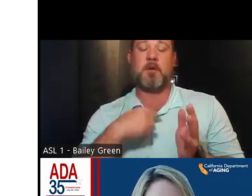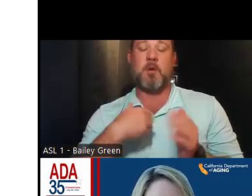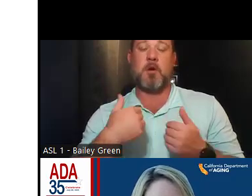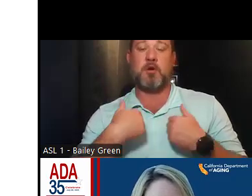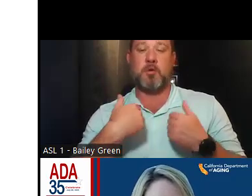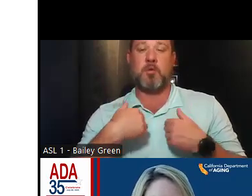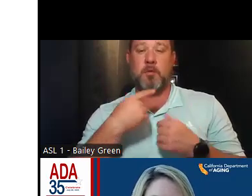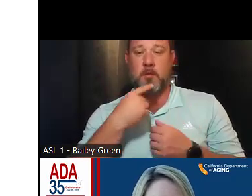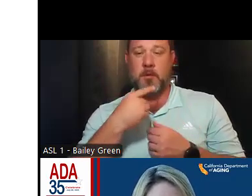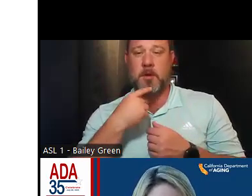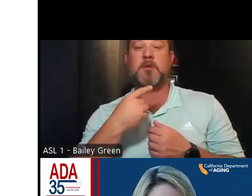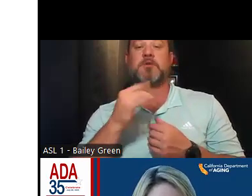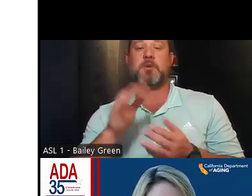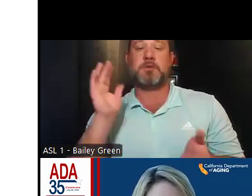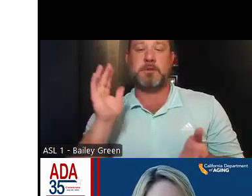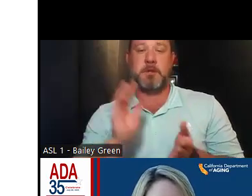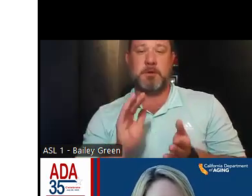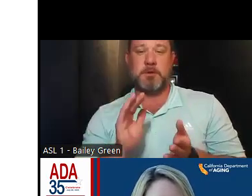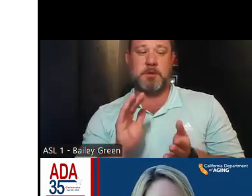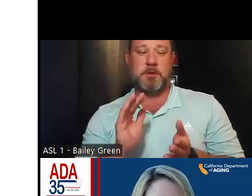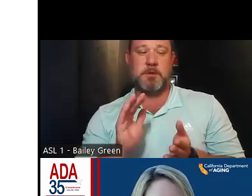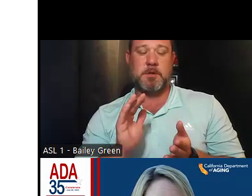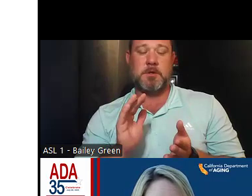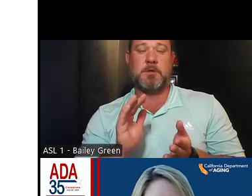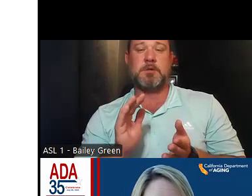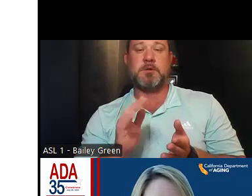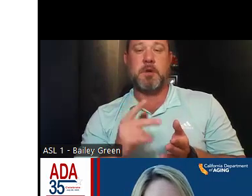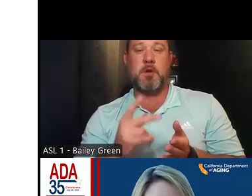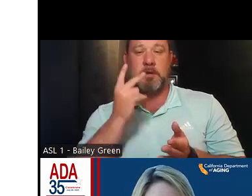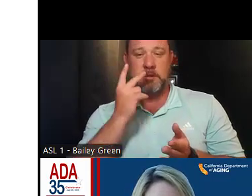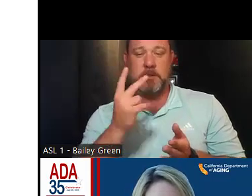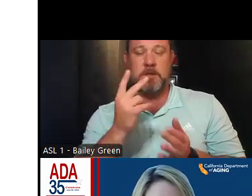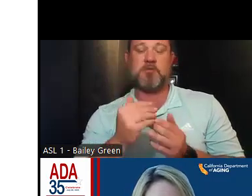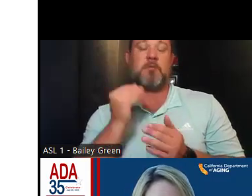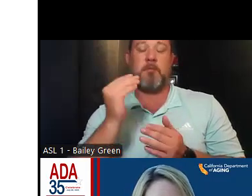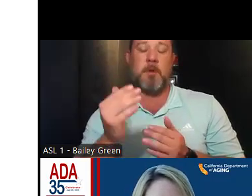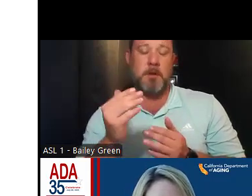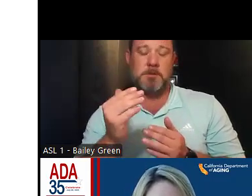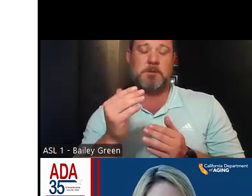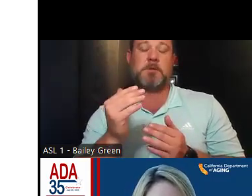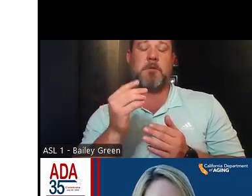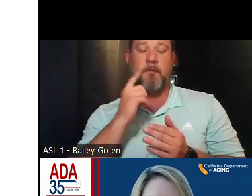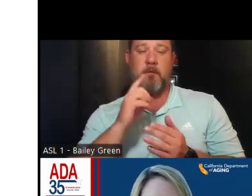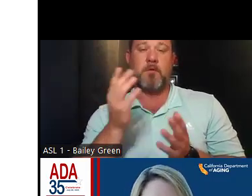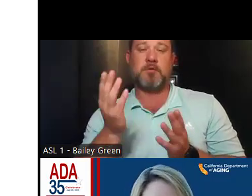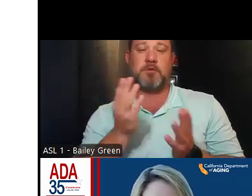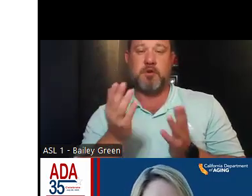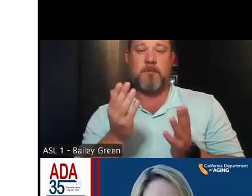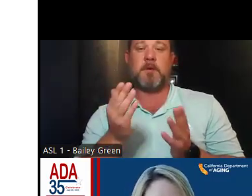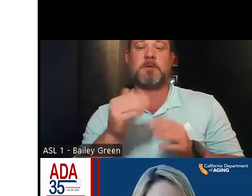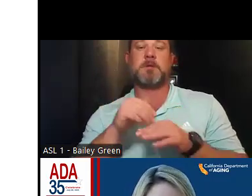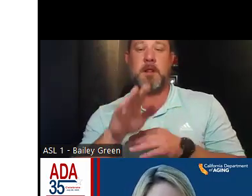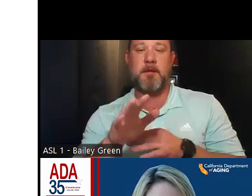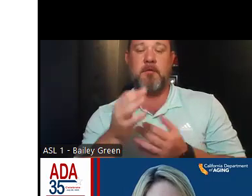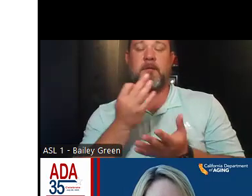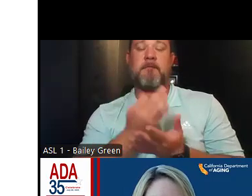population, which is actually decreasing. So we see that this has tremendous implications for service delivery, for financing,